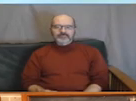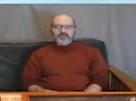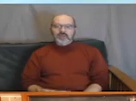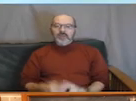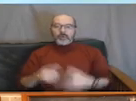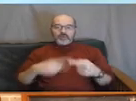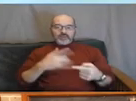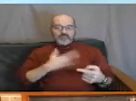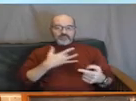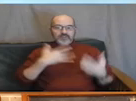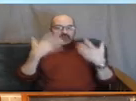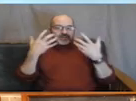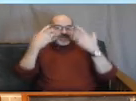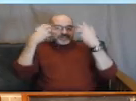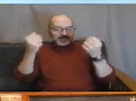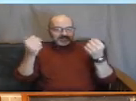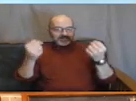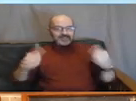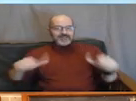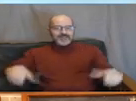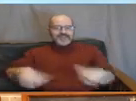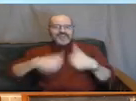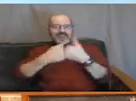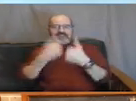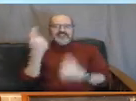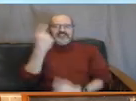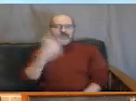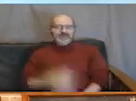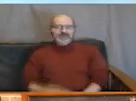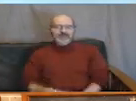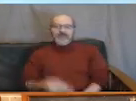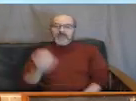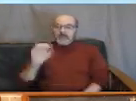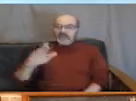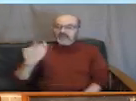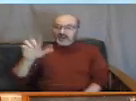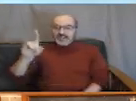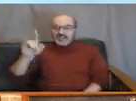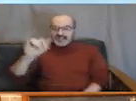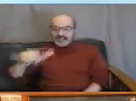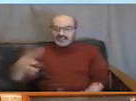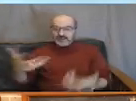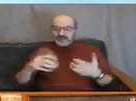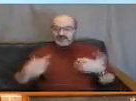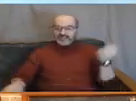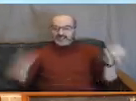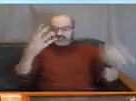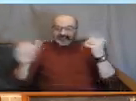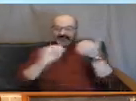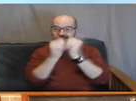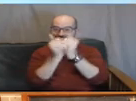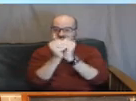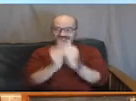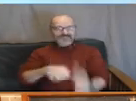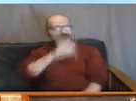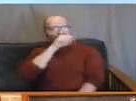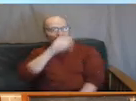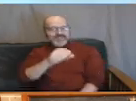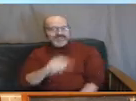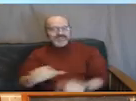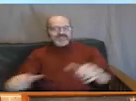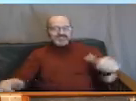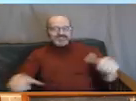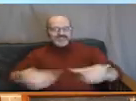Once you feel confident, challenge someone. Mr. Ade, would you like to have a juggling contest? I'm up for the challenge,